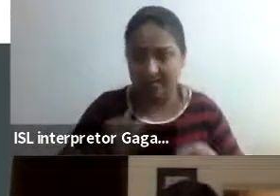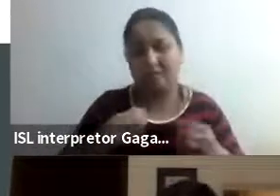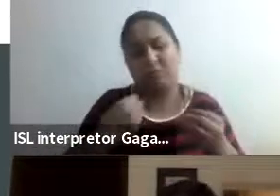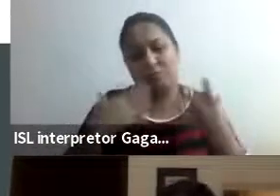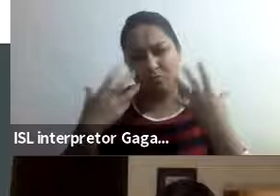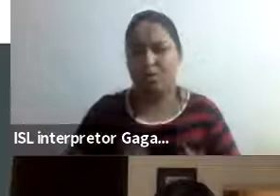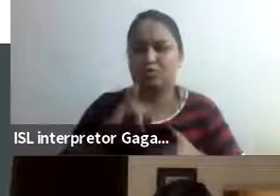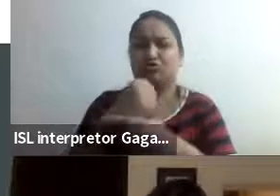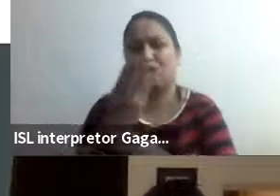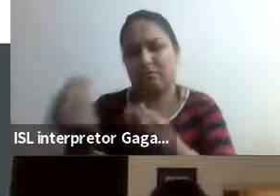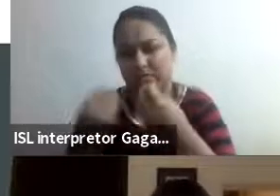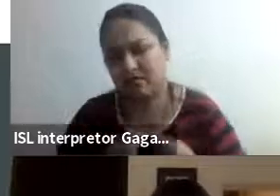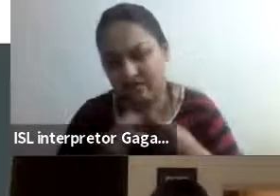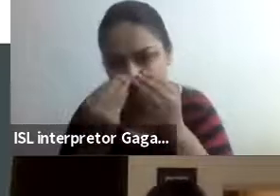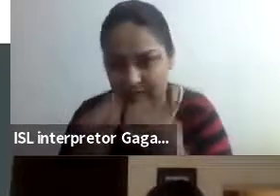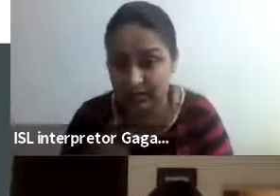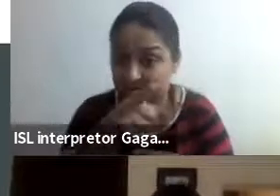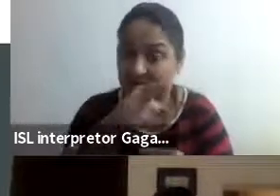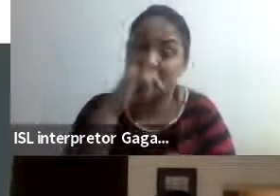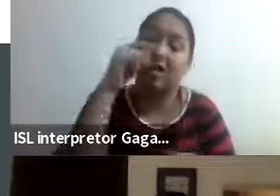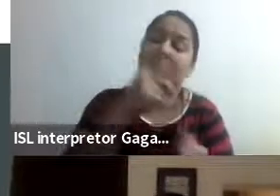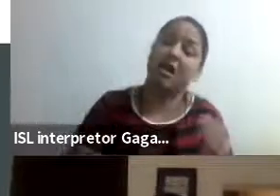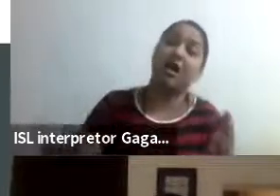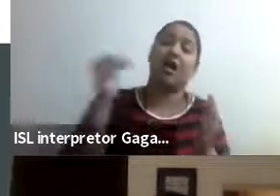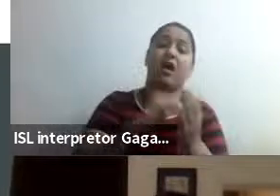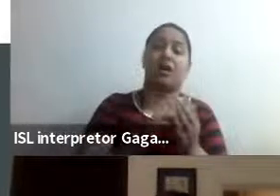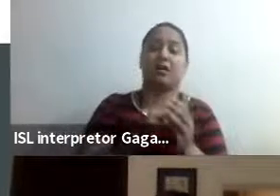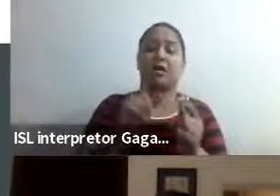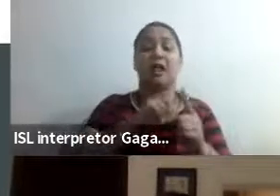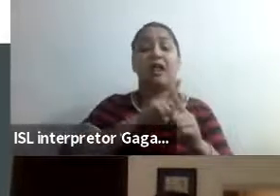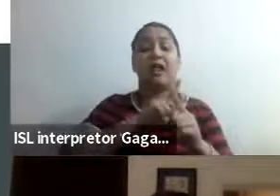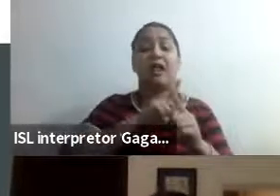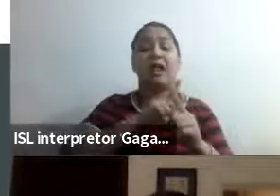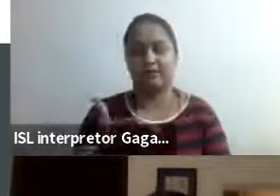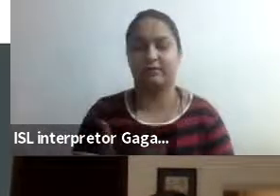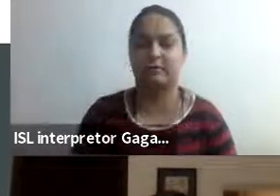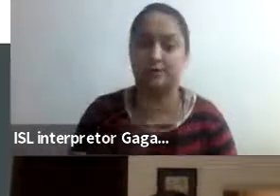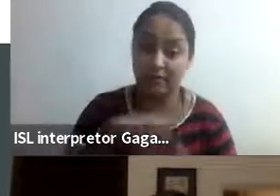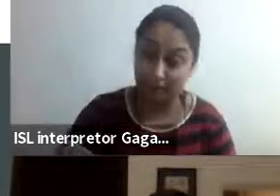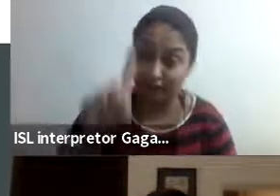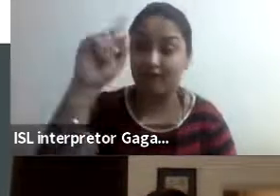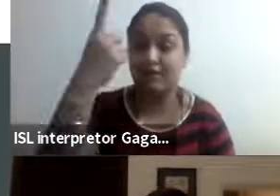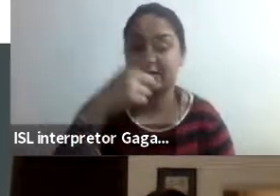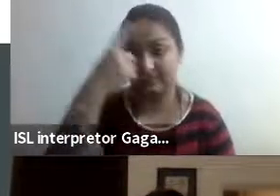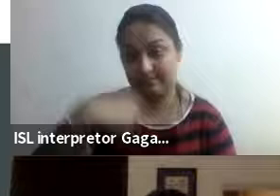job. And once again, this is another pivotal point in her life, because for the first time at the age of 40